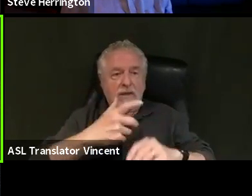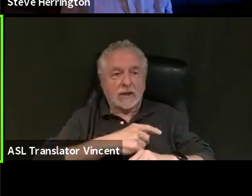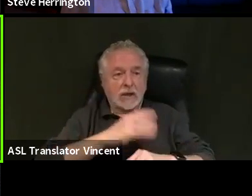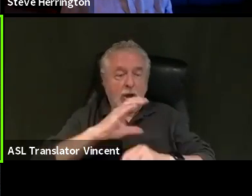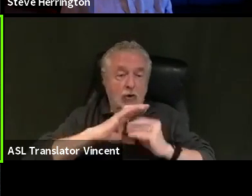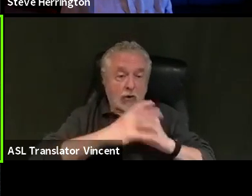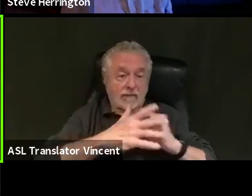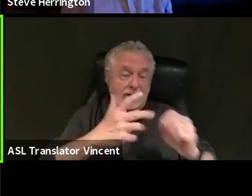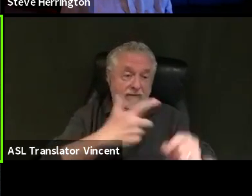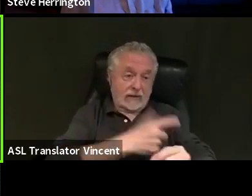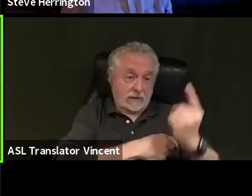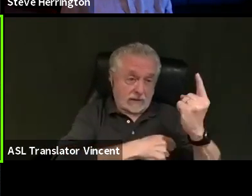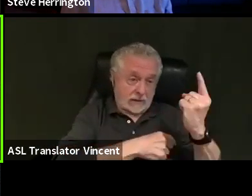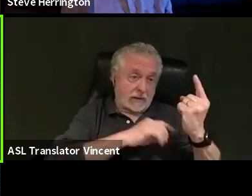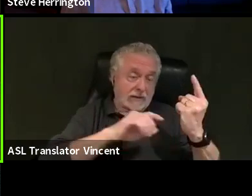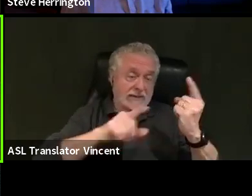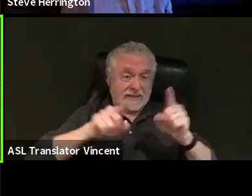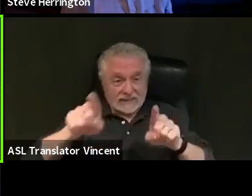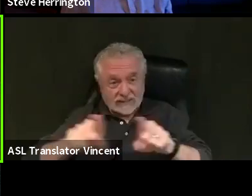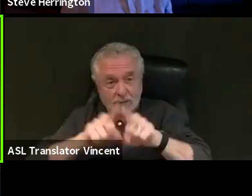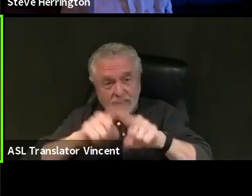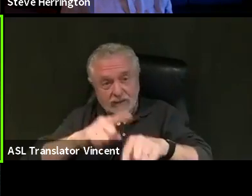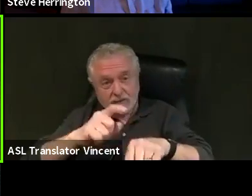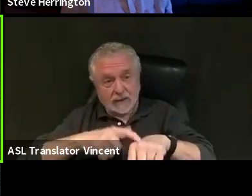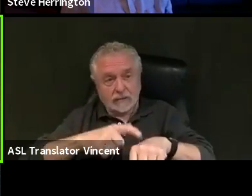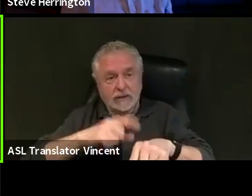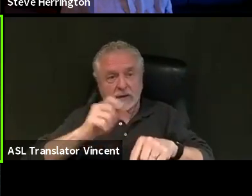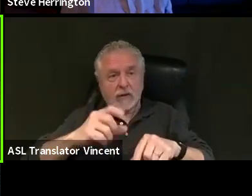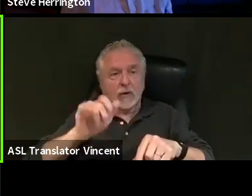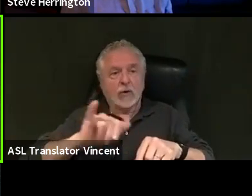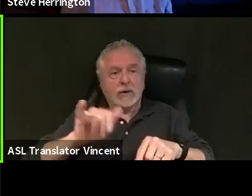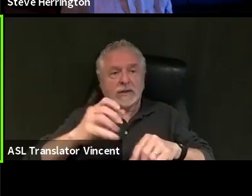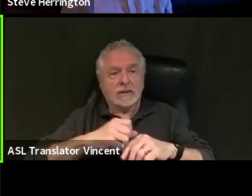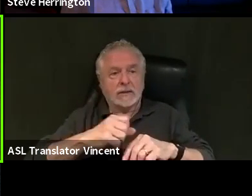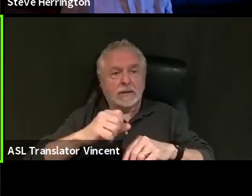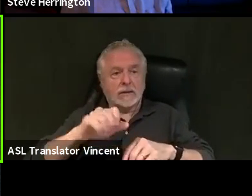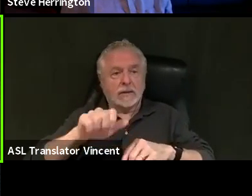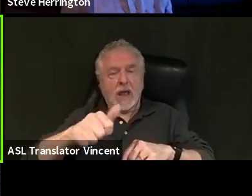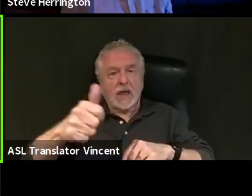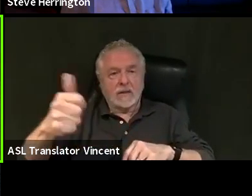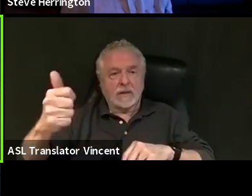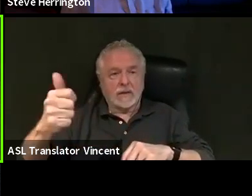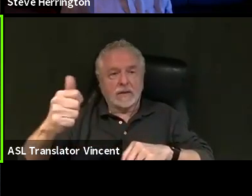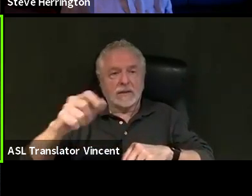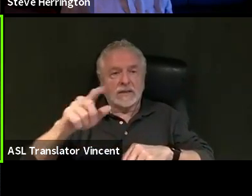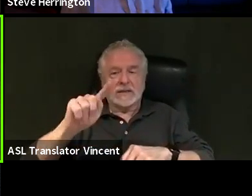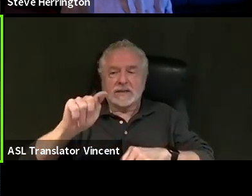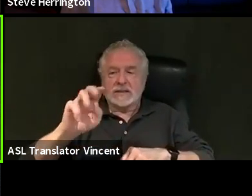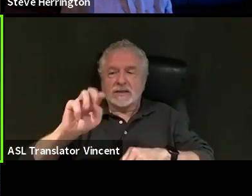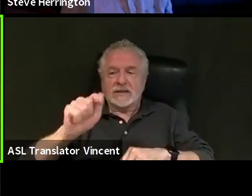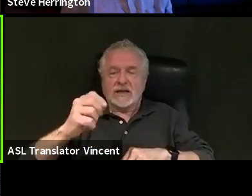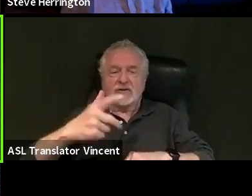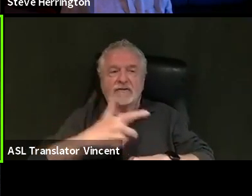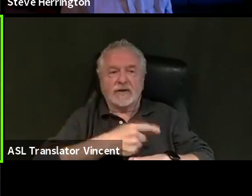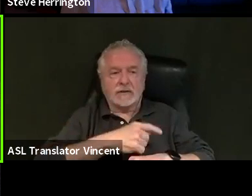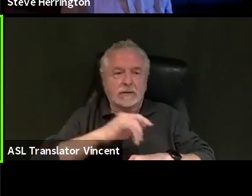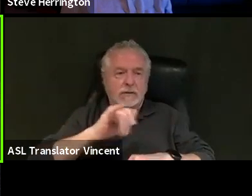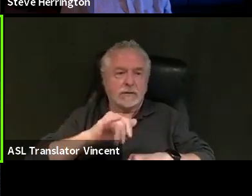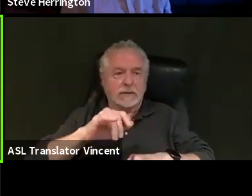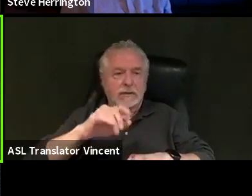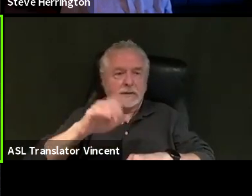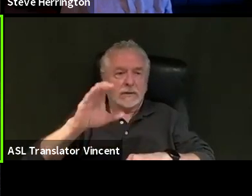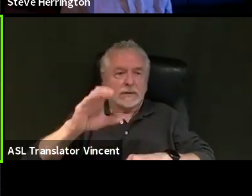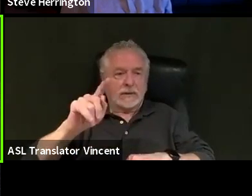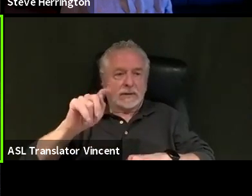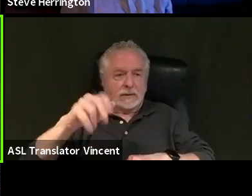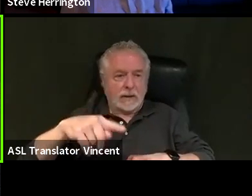COVID vaccine, then simultaneously at that same time, one can also get some of the other teenage vaccines, such as the Tdap